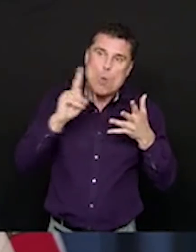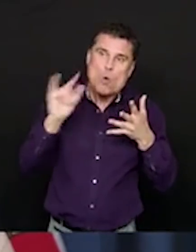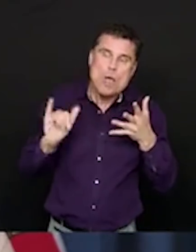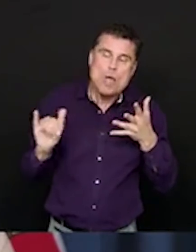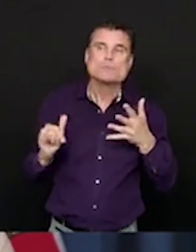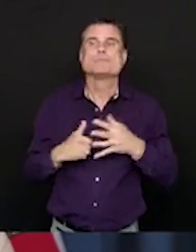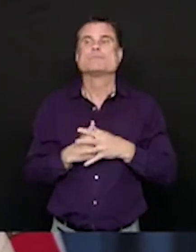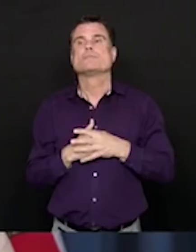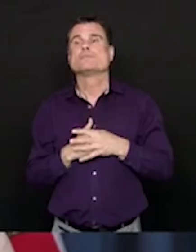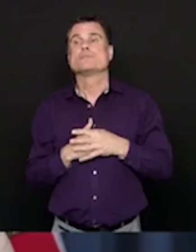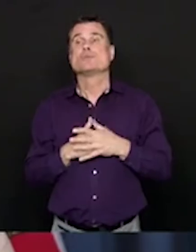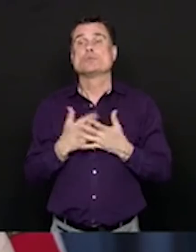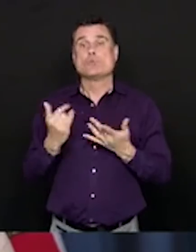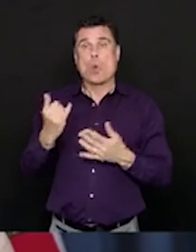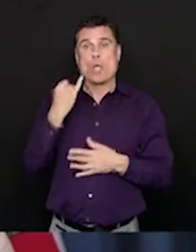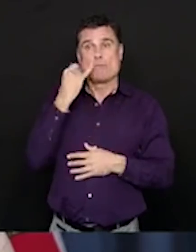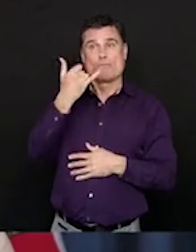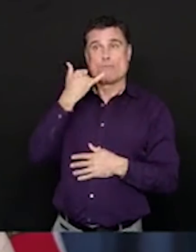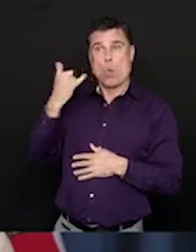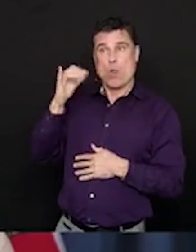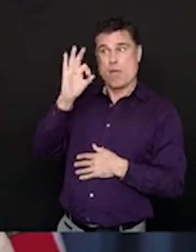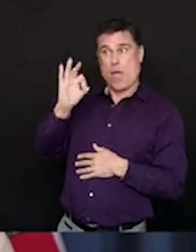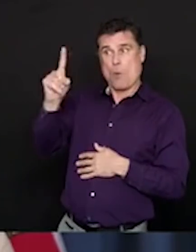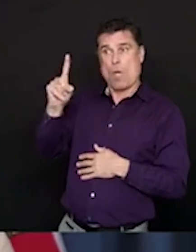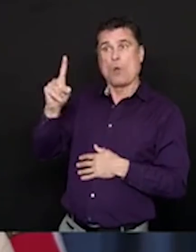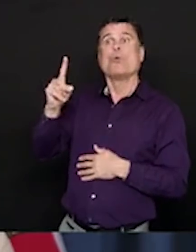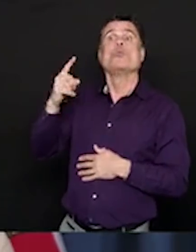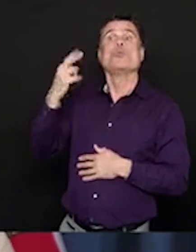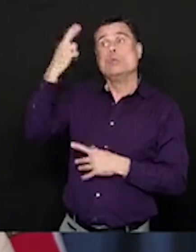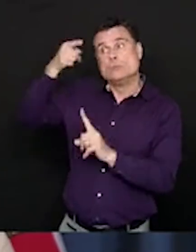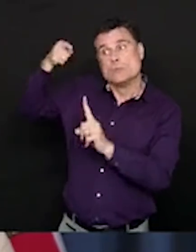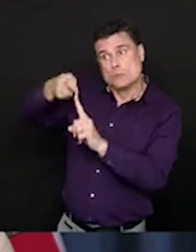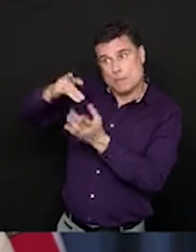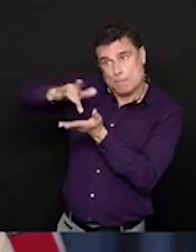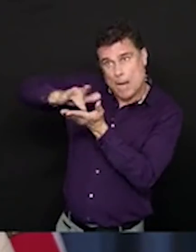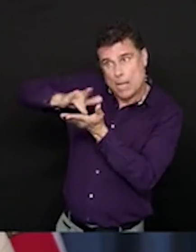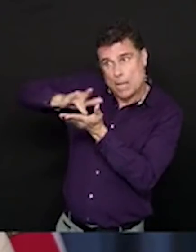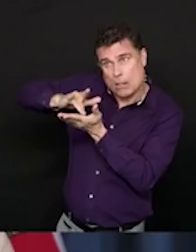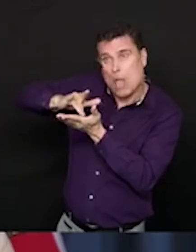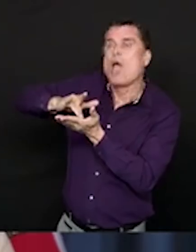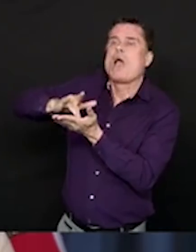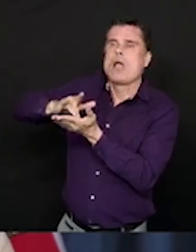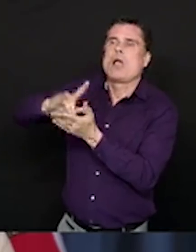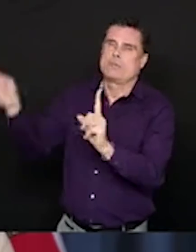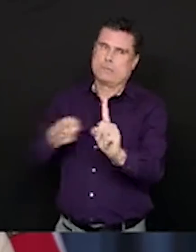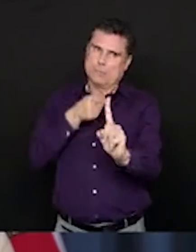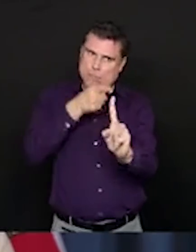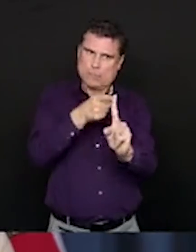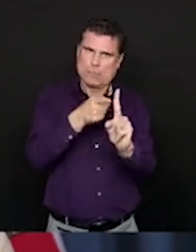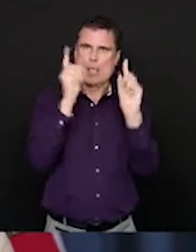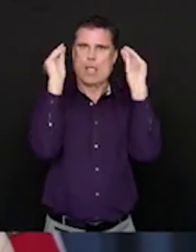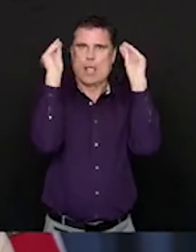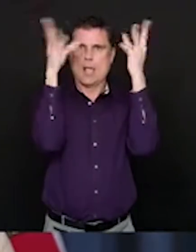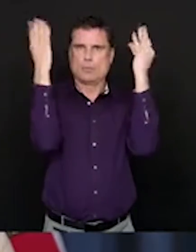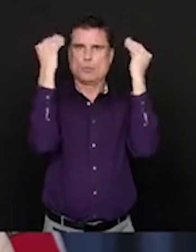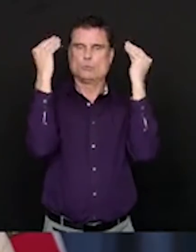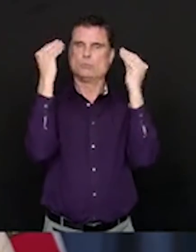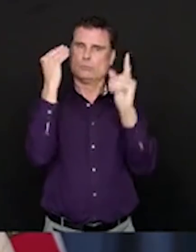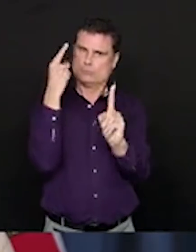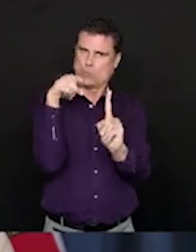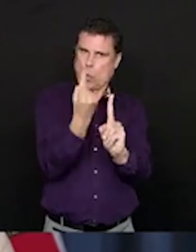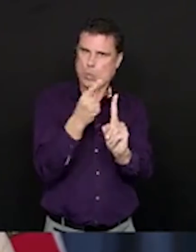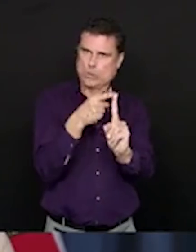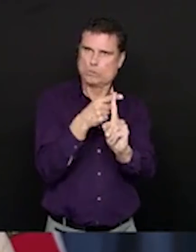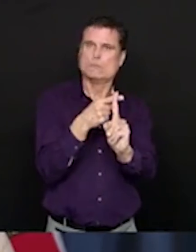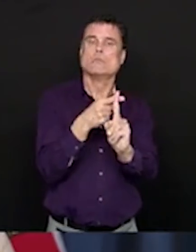need, and also protect fire services so that they're available for the other calls that they do, which are, of course, responding to